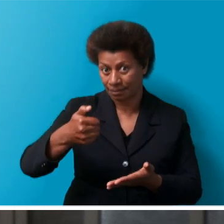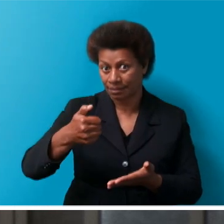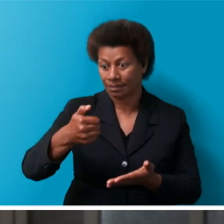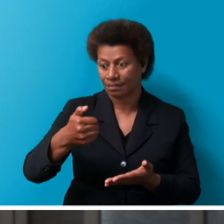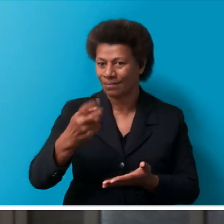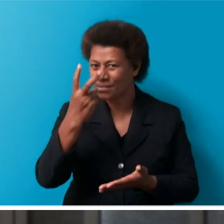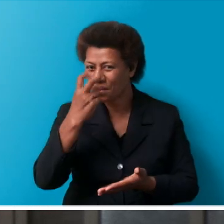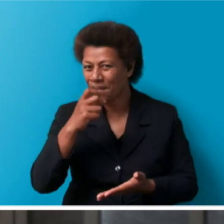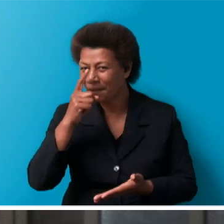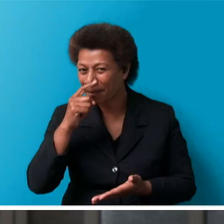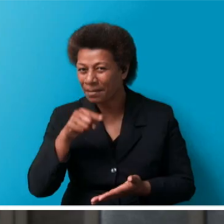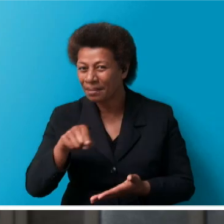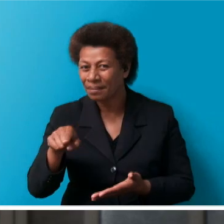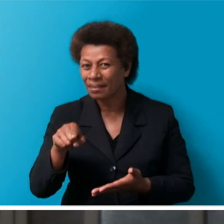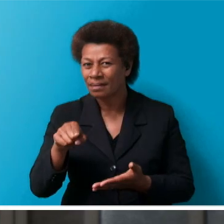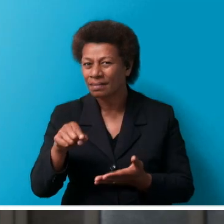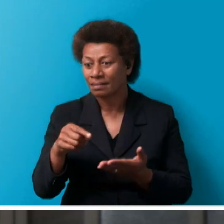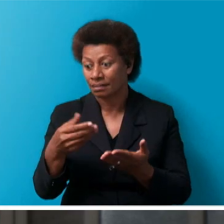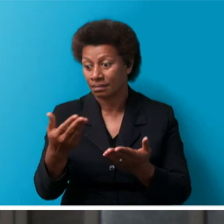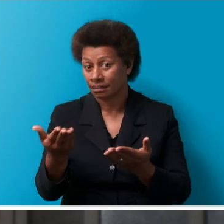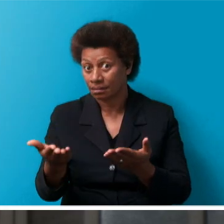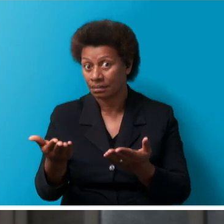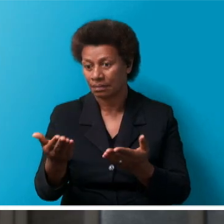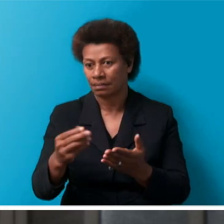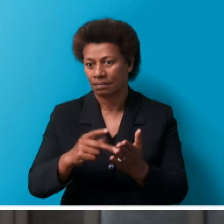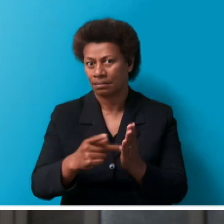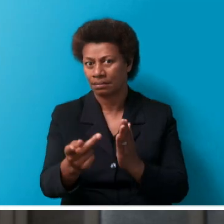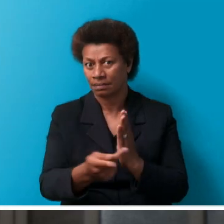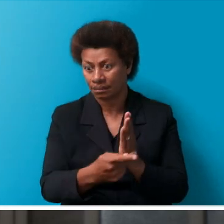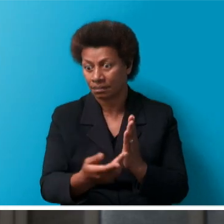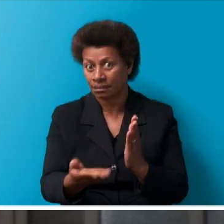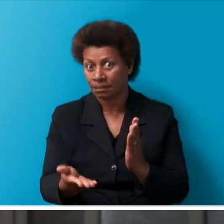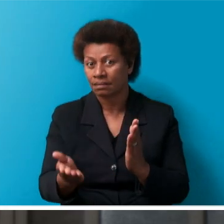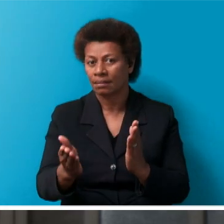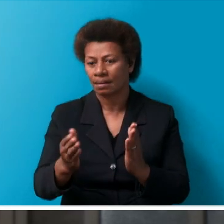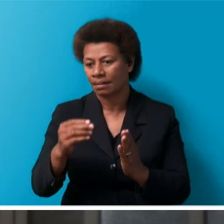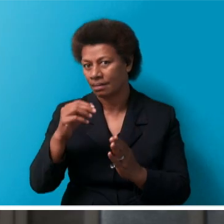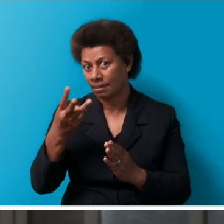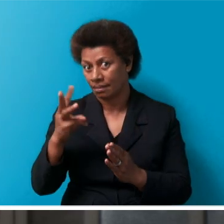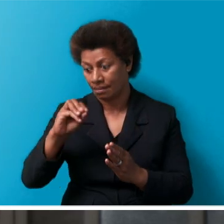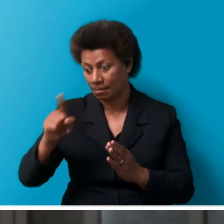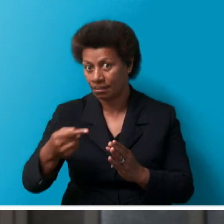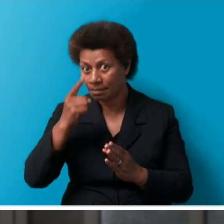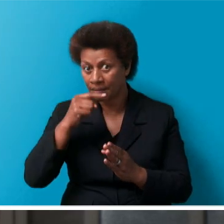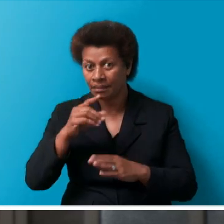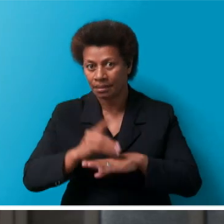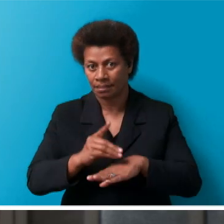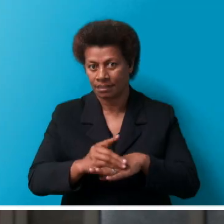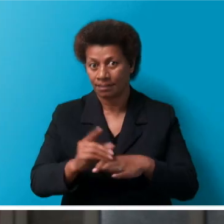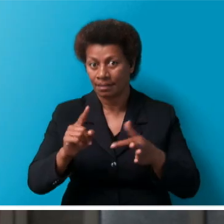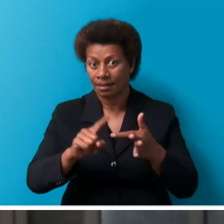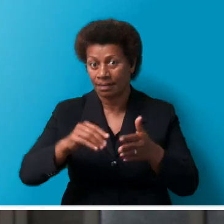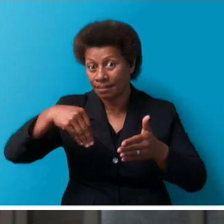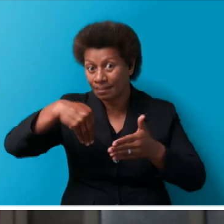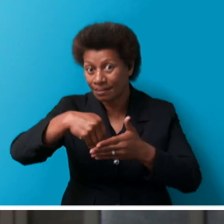persons through the social pension scheme and 13,000 persons who live with disabilities. The e-transport program currently